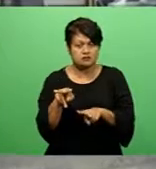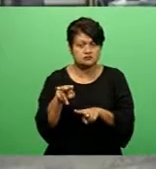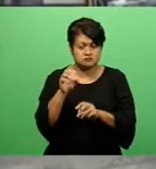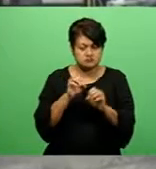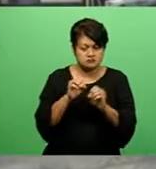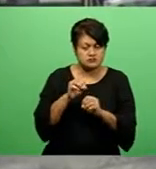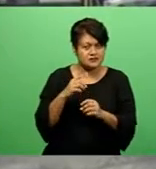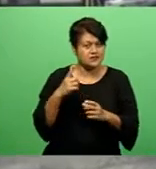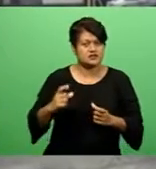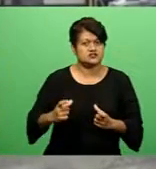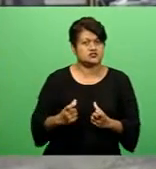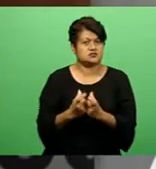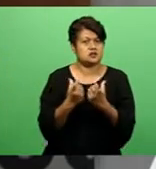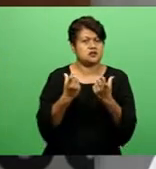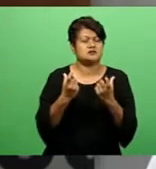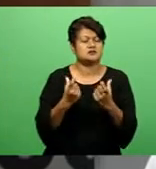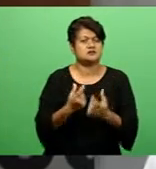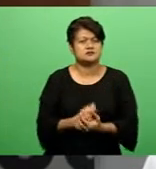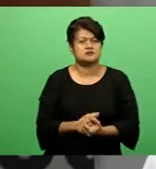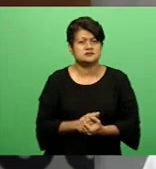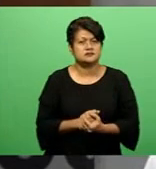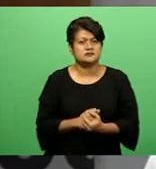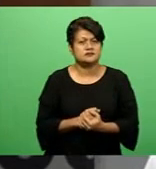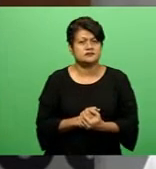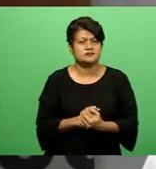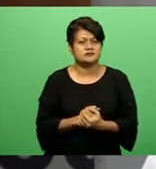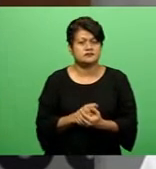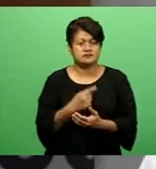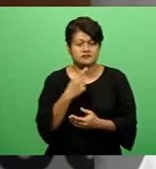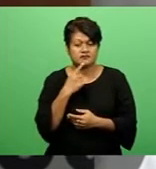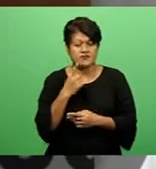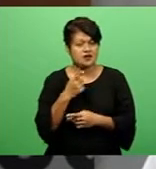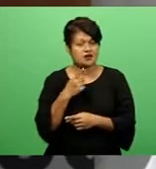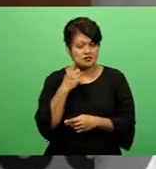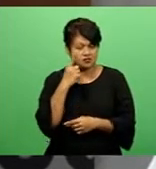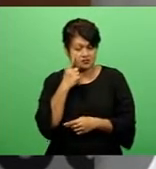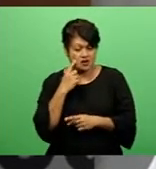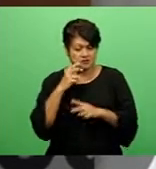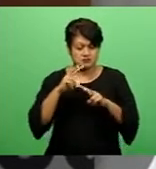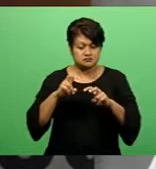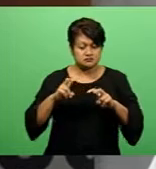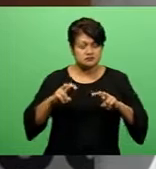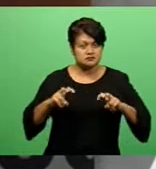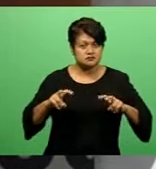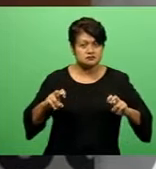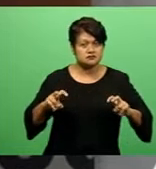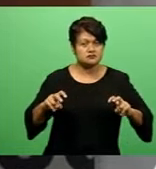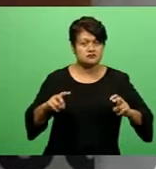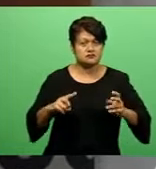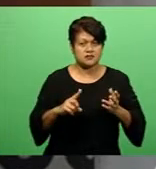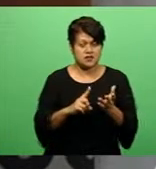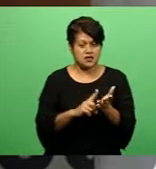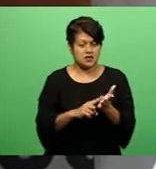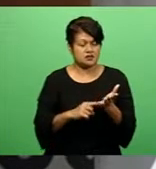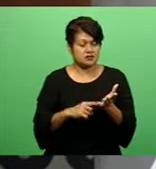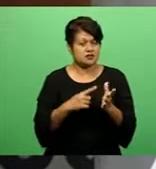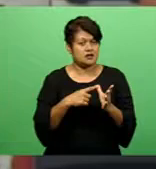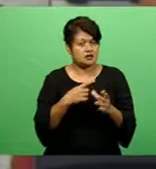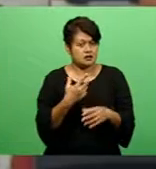challenge. Our sister agency have powers of investigation. LTA doesn't have any powers of